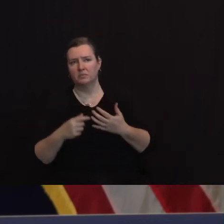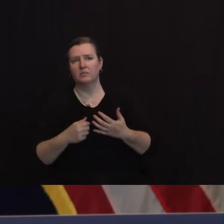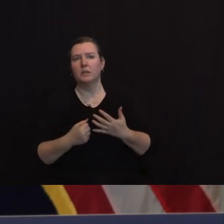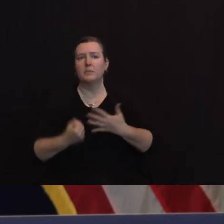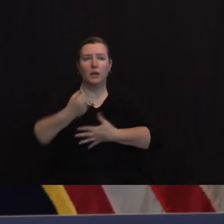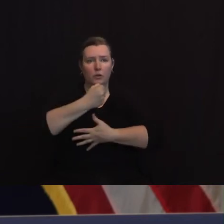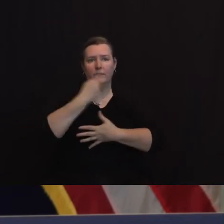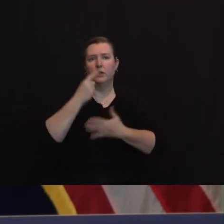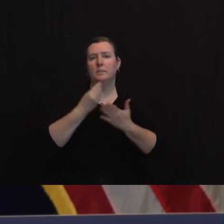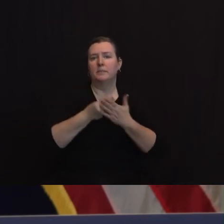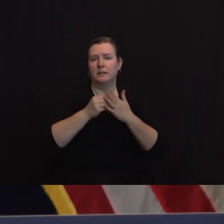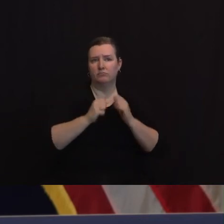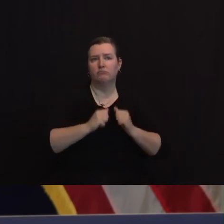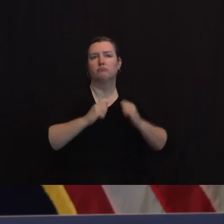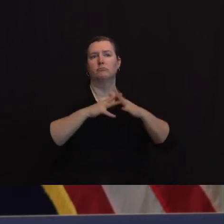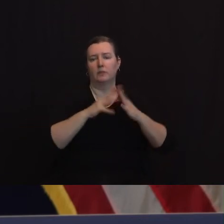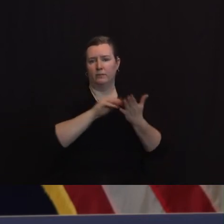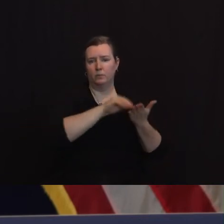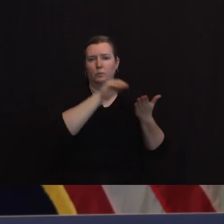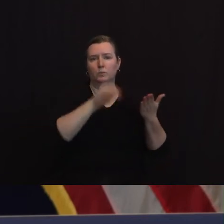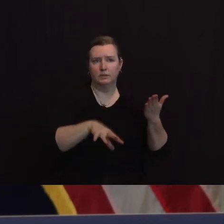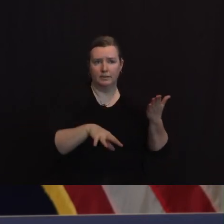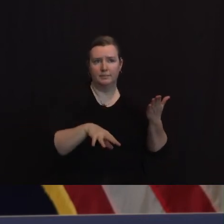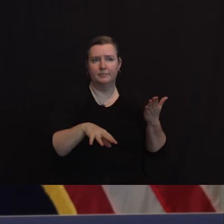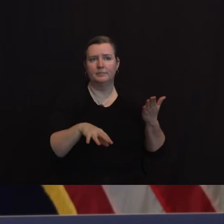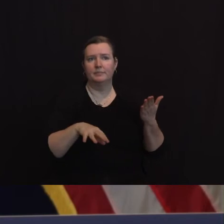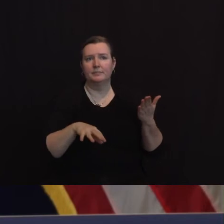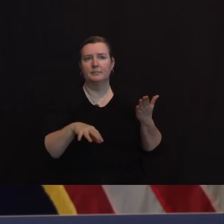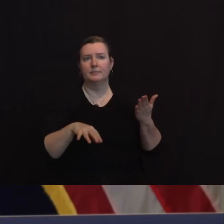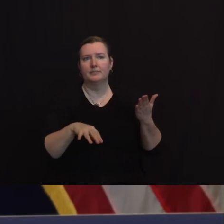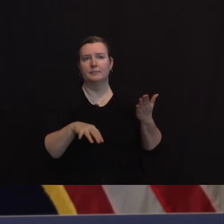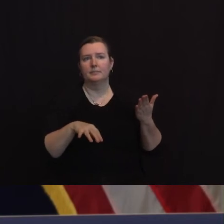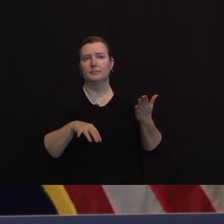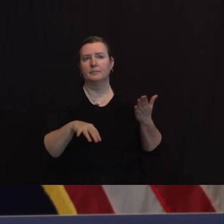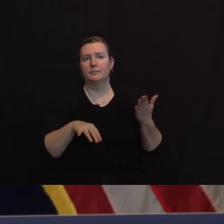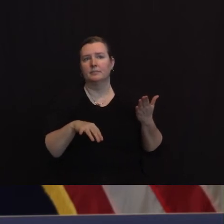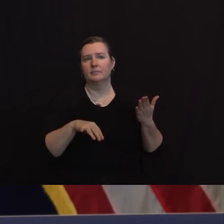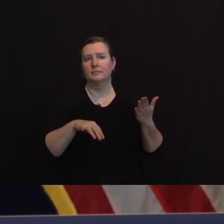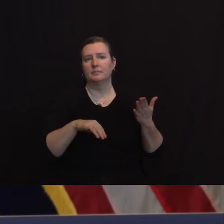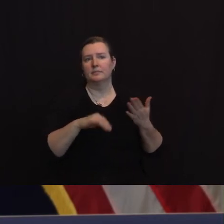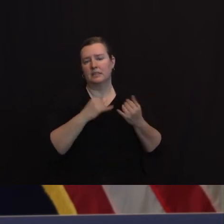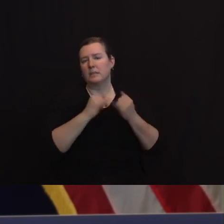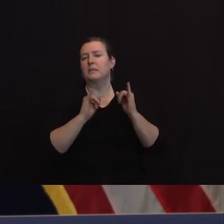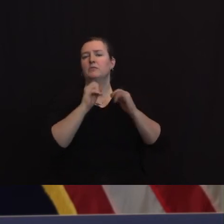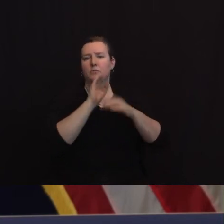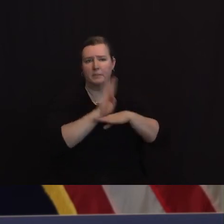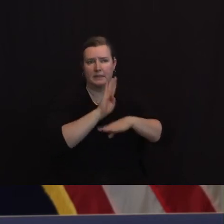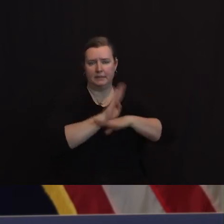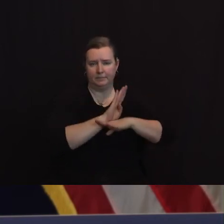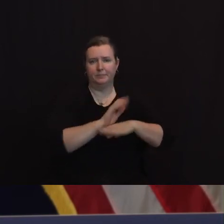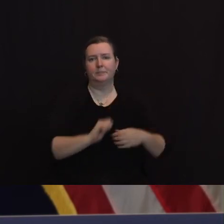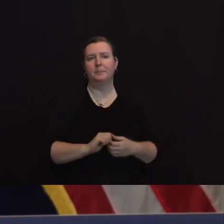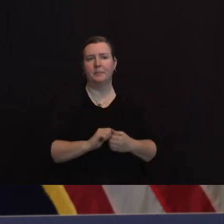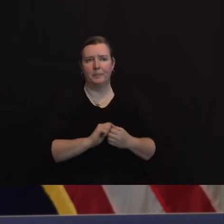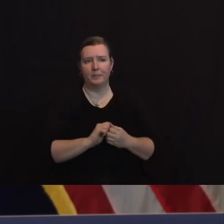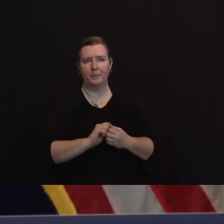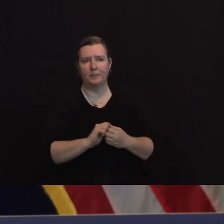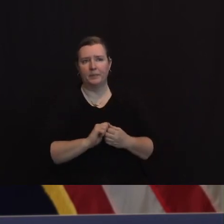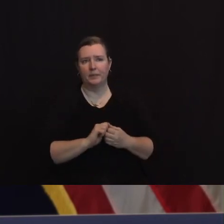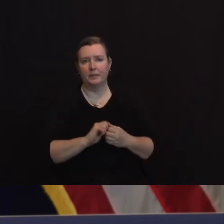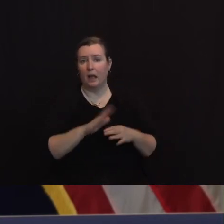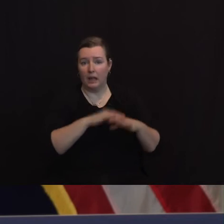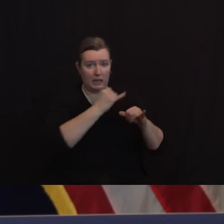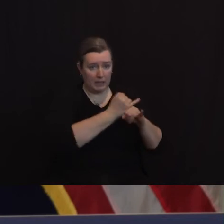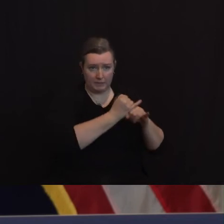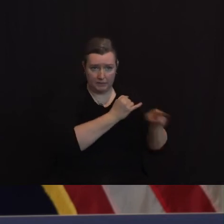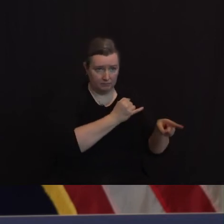student entrepreneurship programs to spur innovation right on our campuses. Or imagine developing a program to ensure